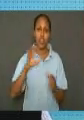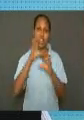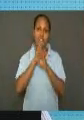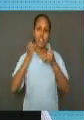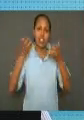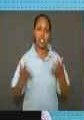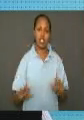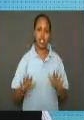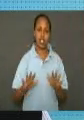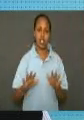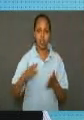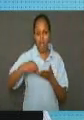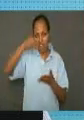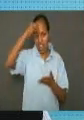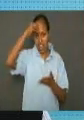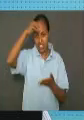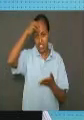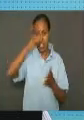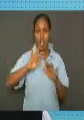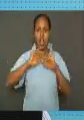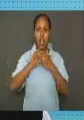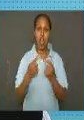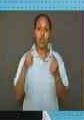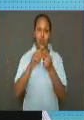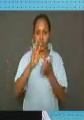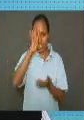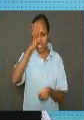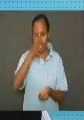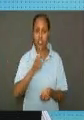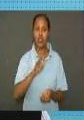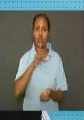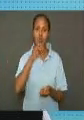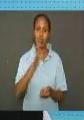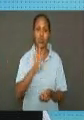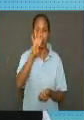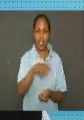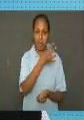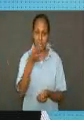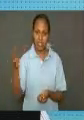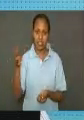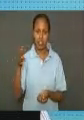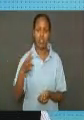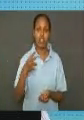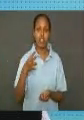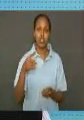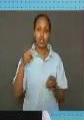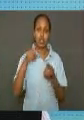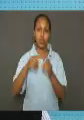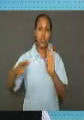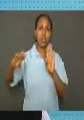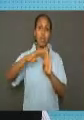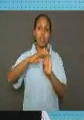We finish by learning how to create truth tables